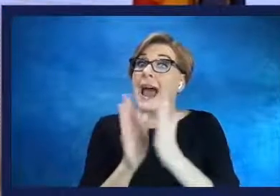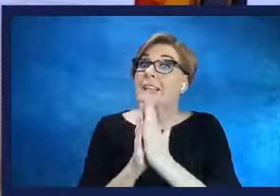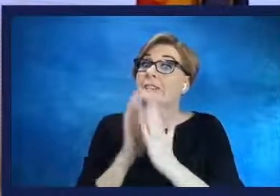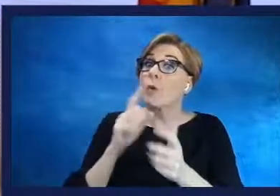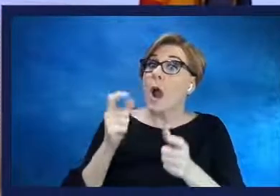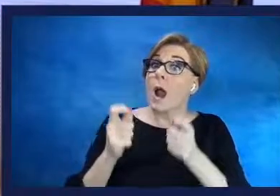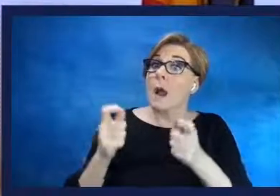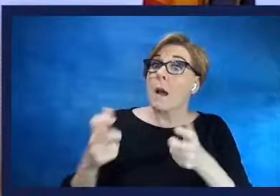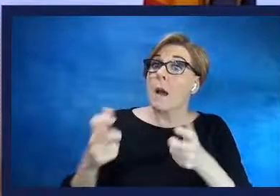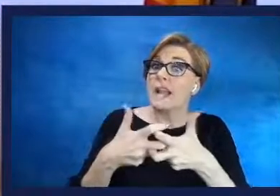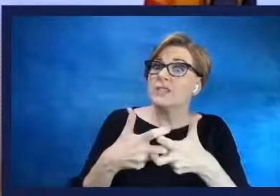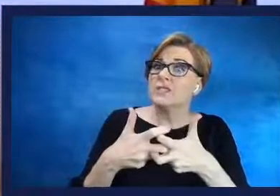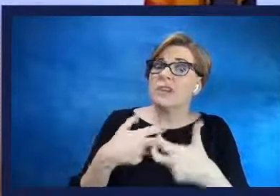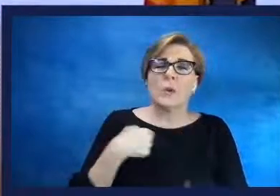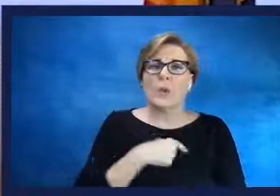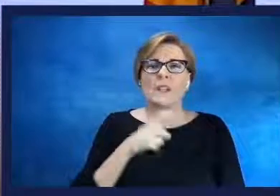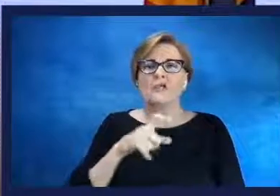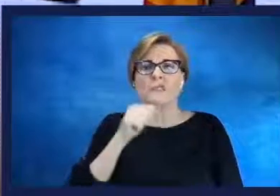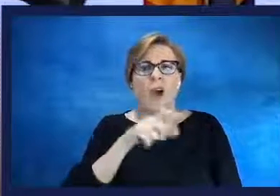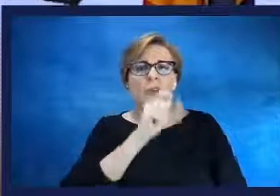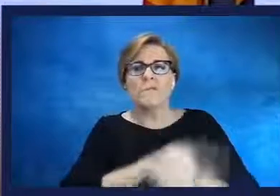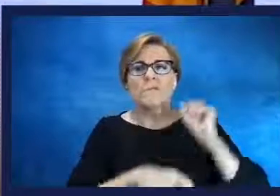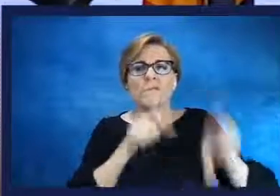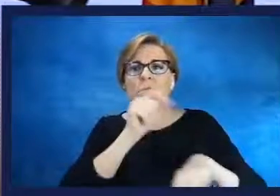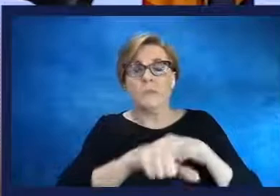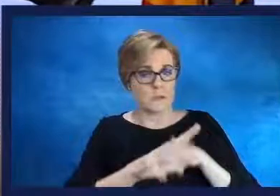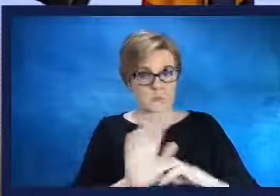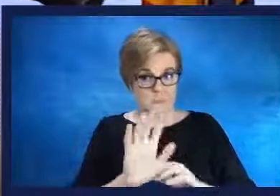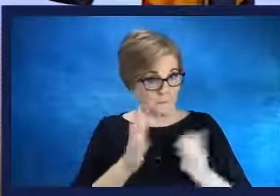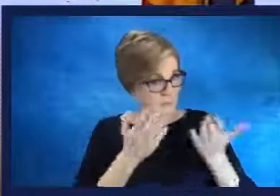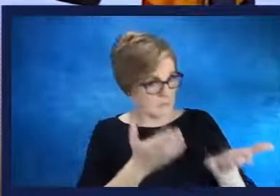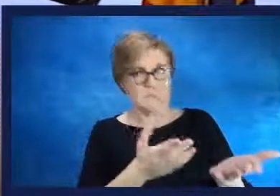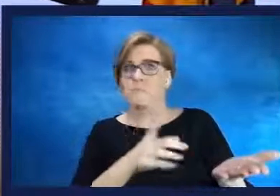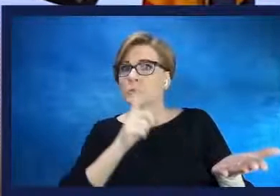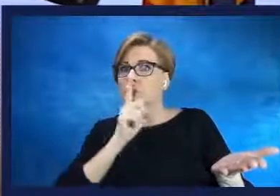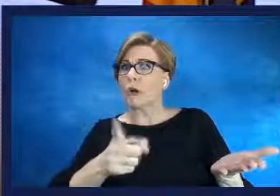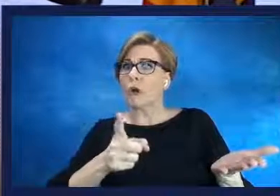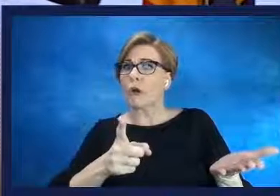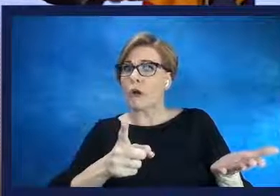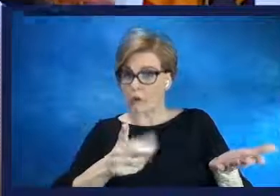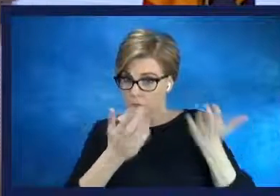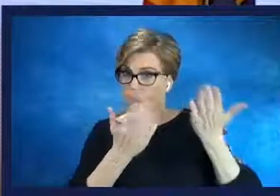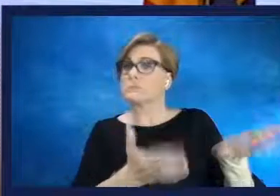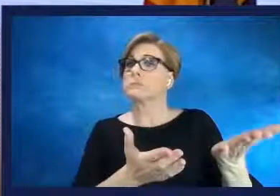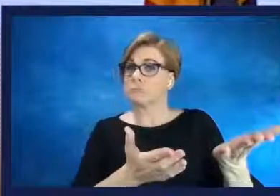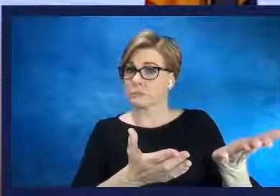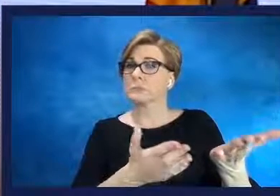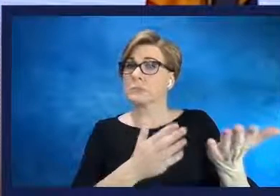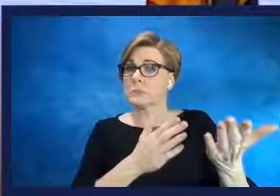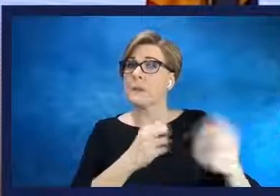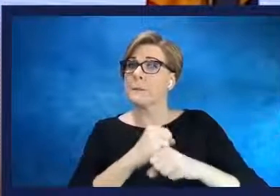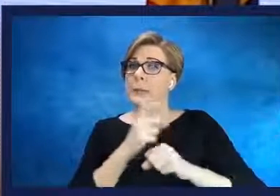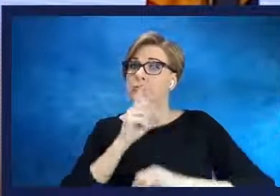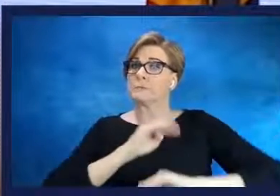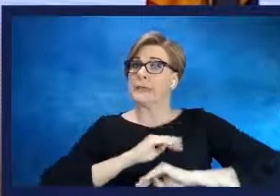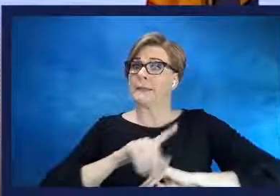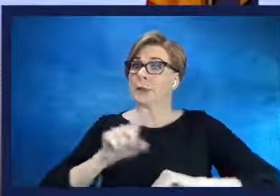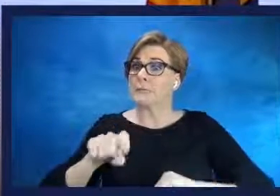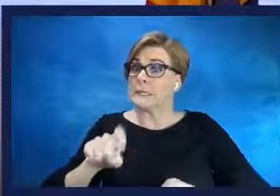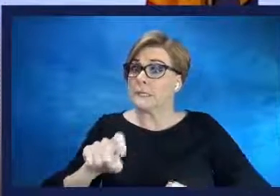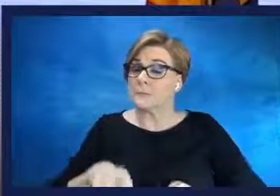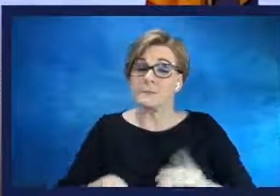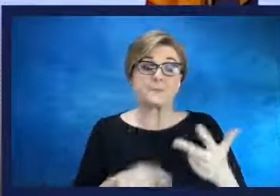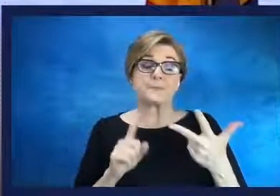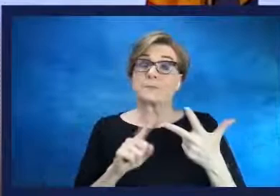accommodation. We should work to serve that voter and provide the need, make sure that we're serving their needs. And then the third concept